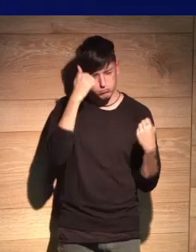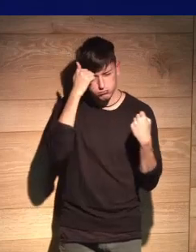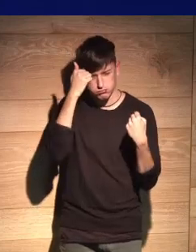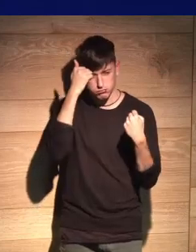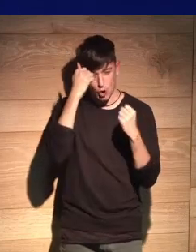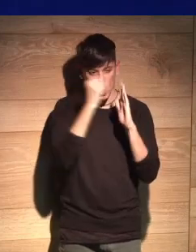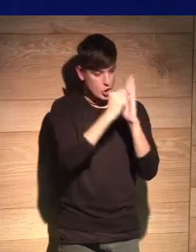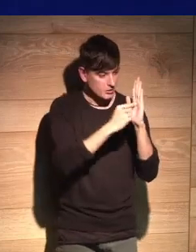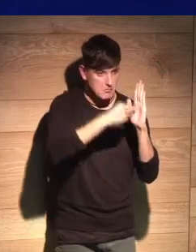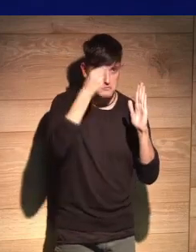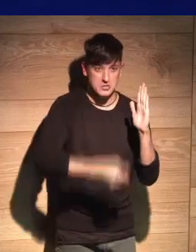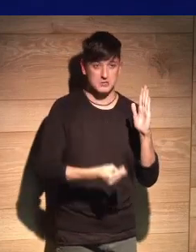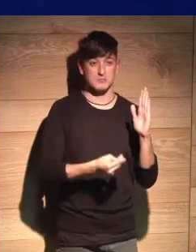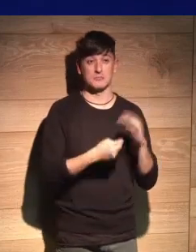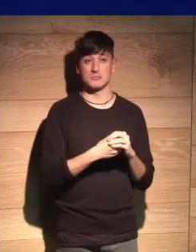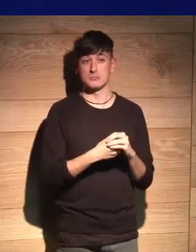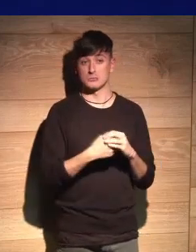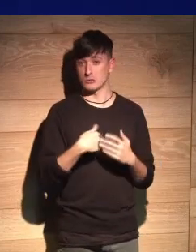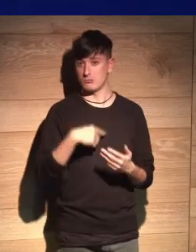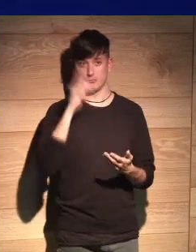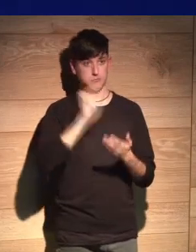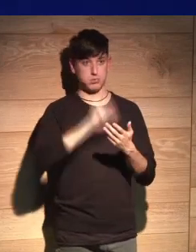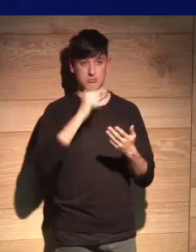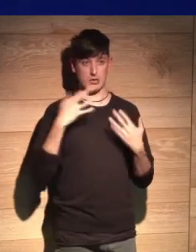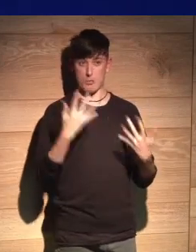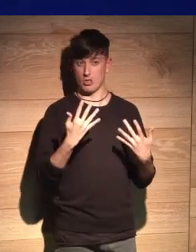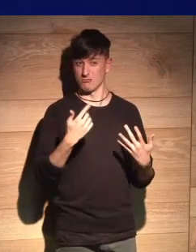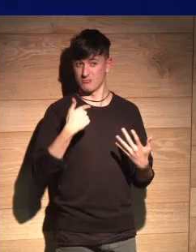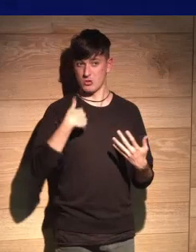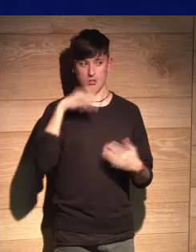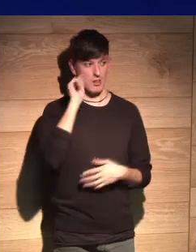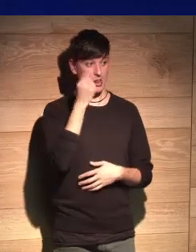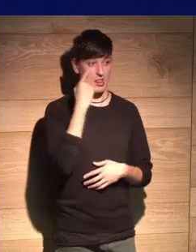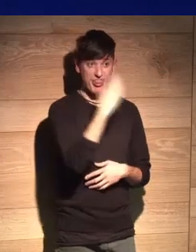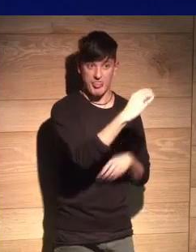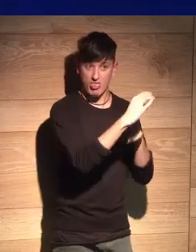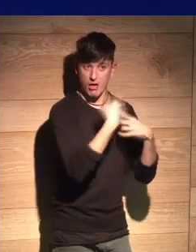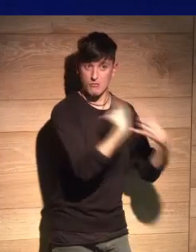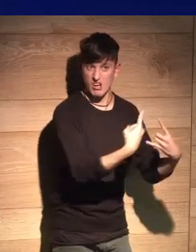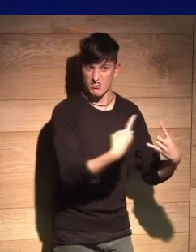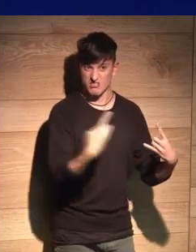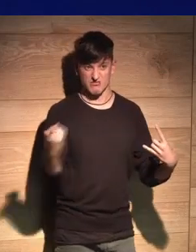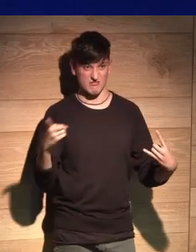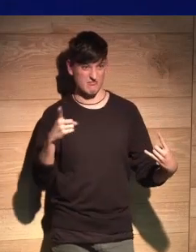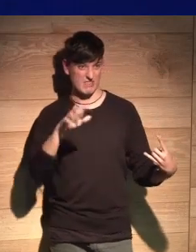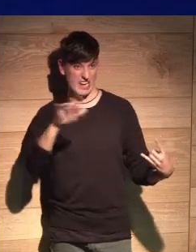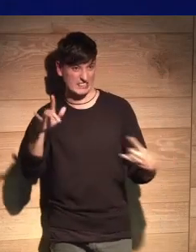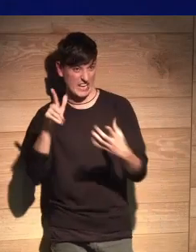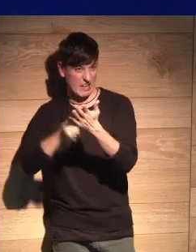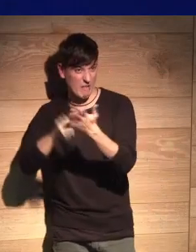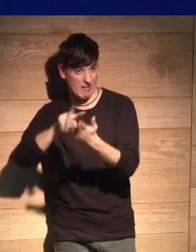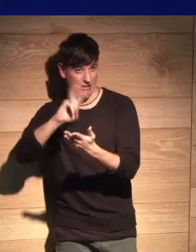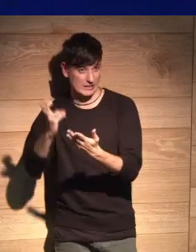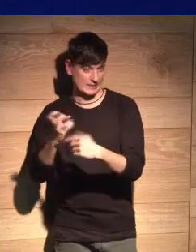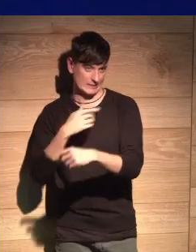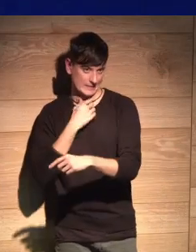very much. I had very good scores, and I realized that I liked much more sciences than humanities, and